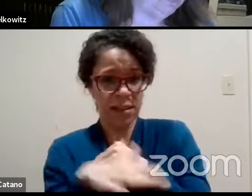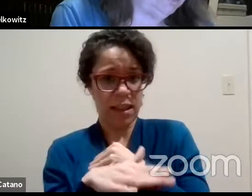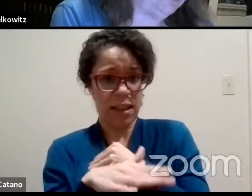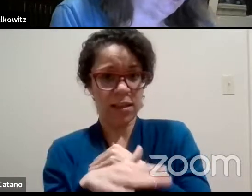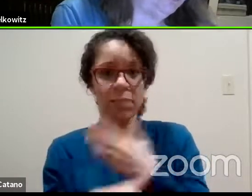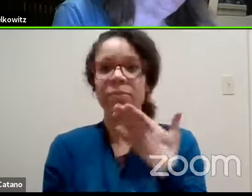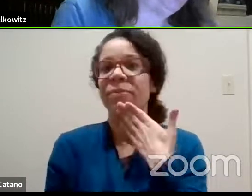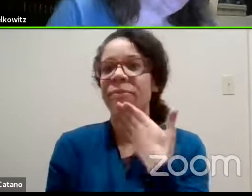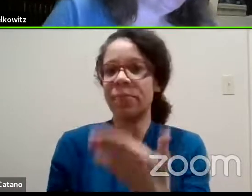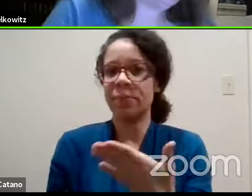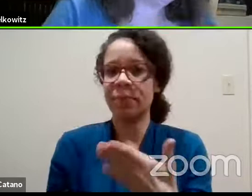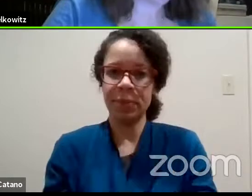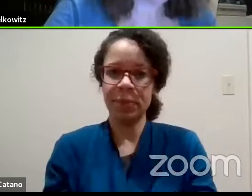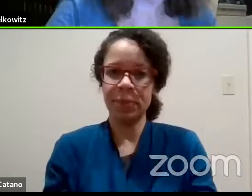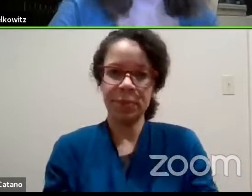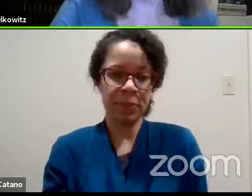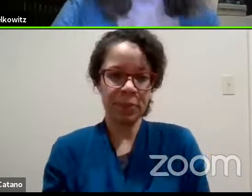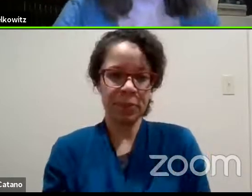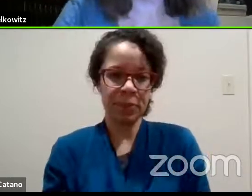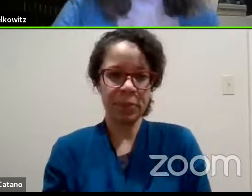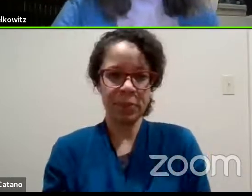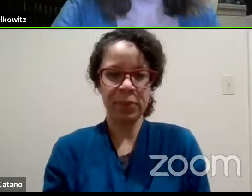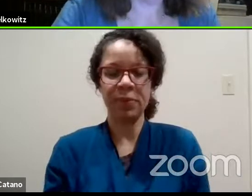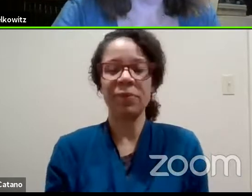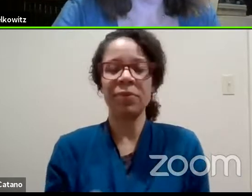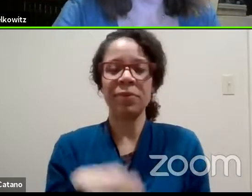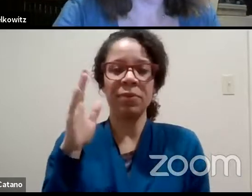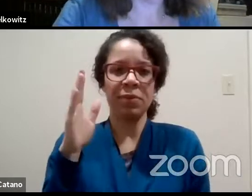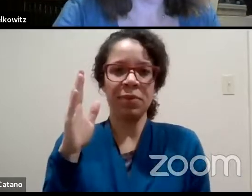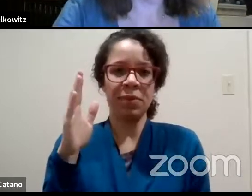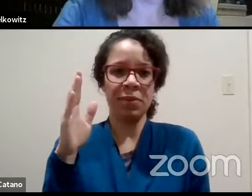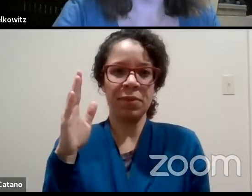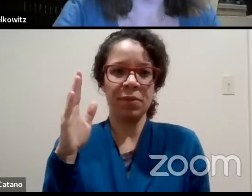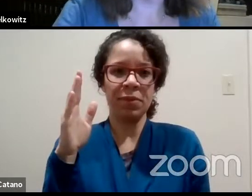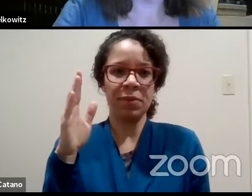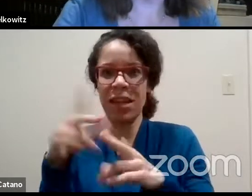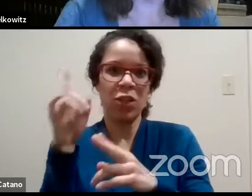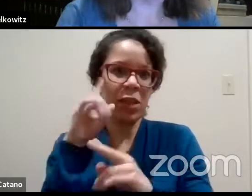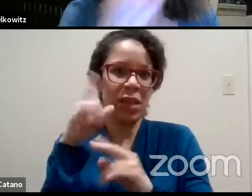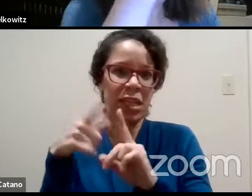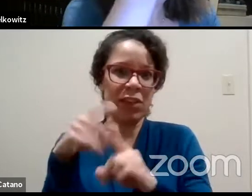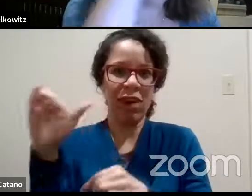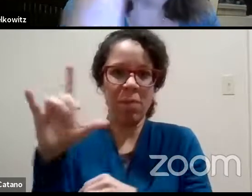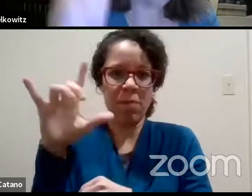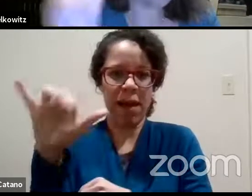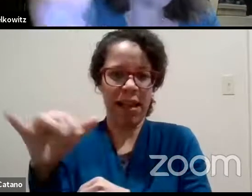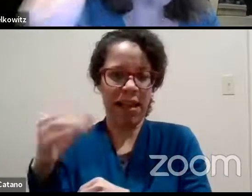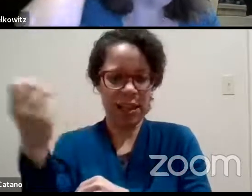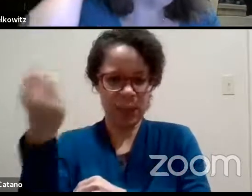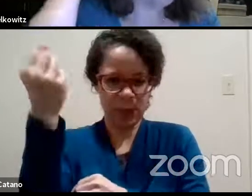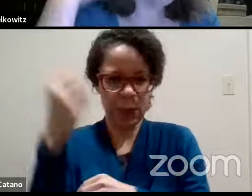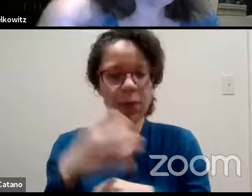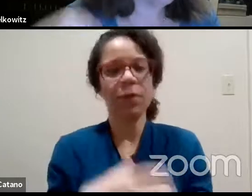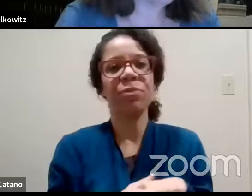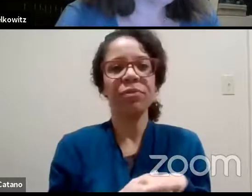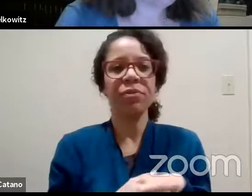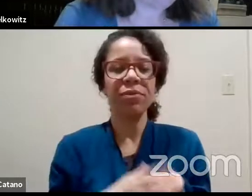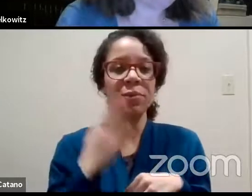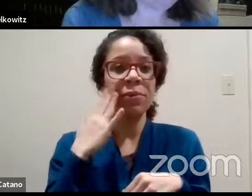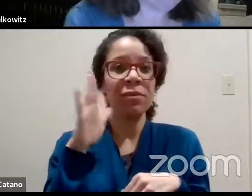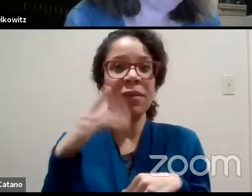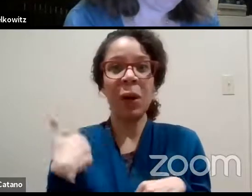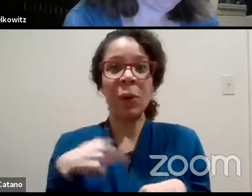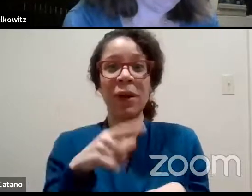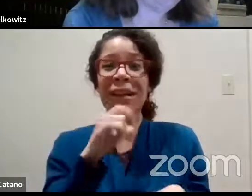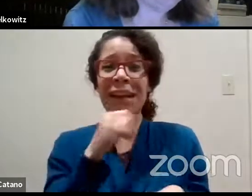Thank you. We'll come back to her because that's always fun and exciting. And we're usually not this crazy with our organizational